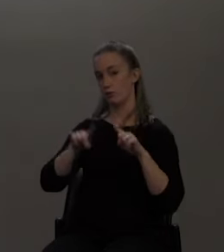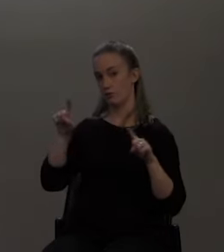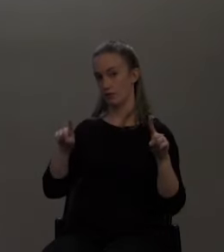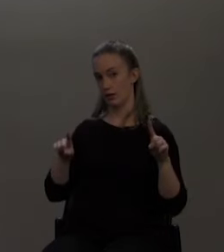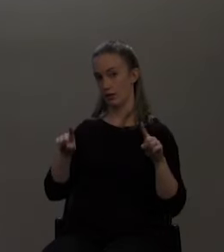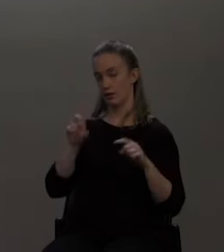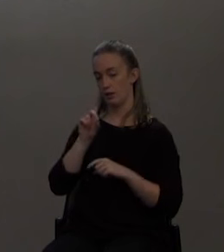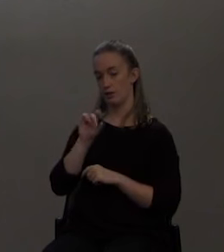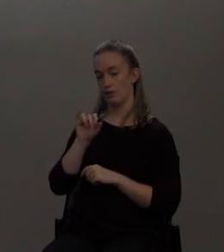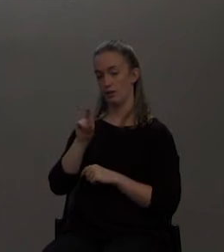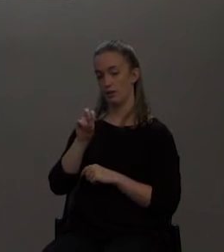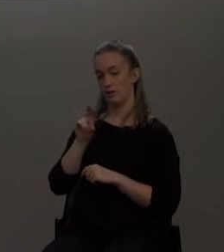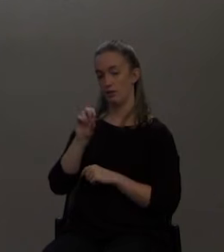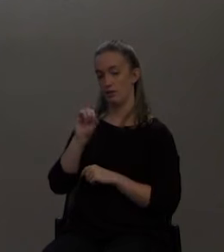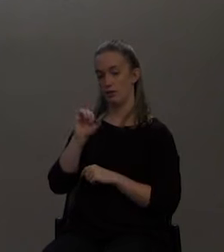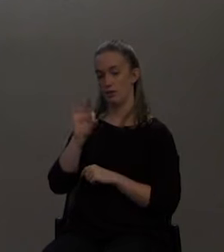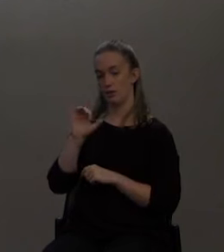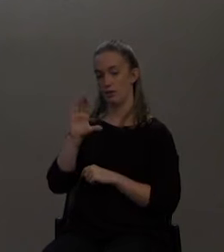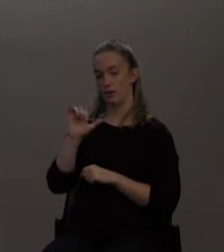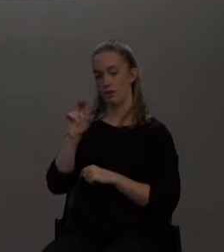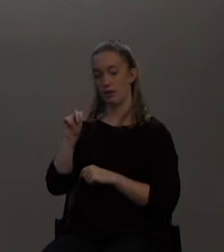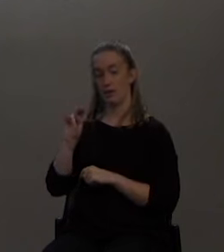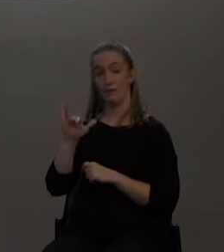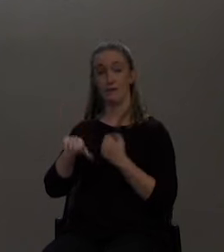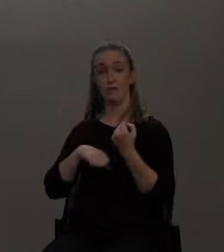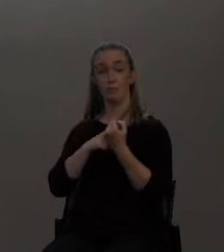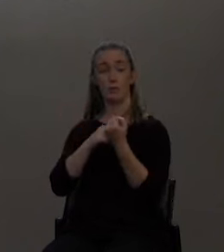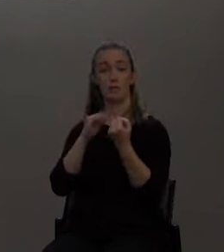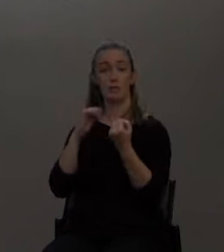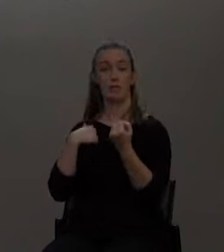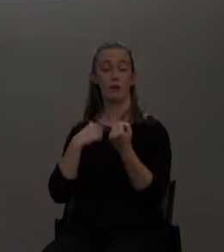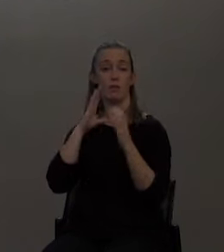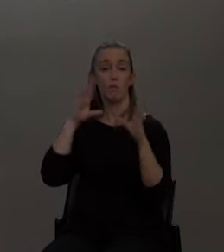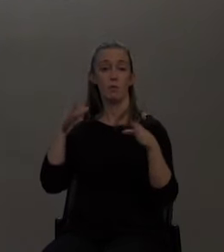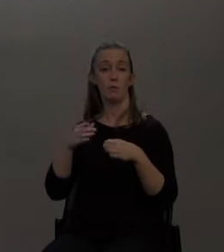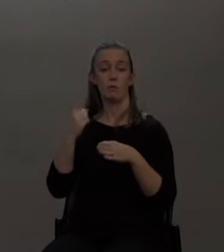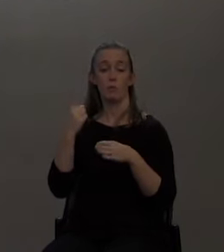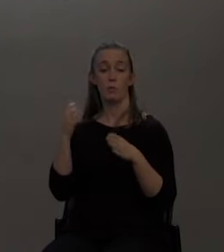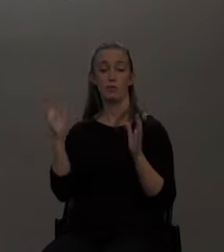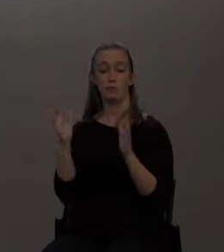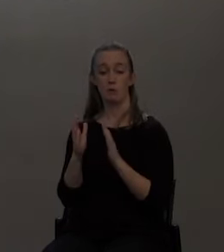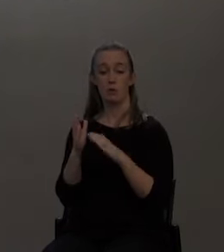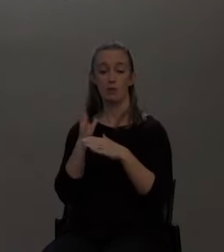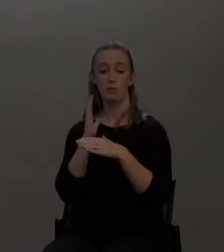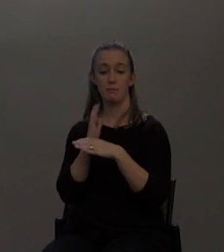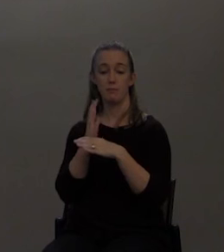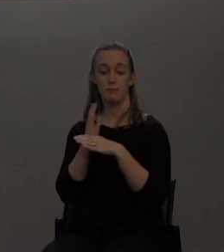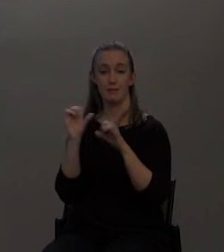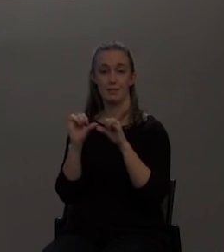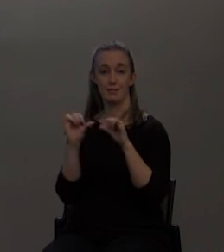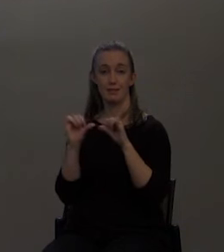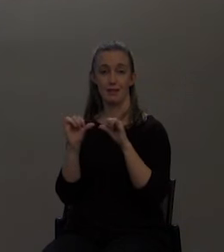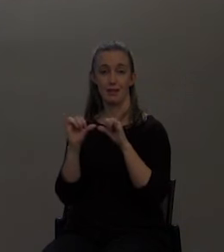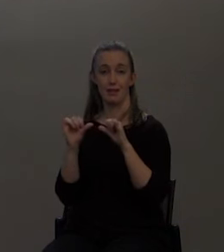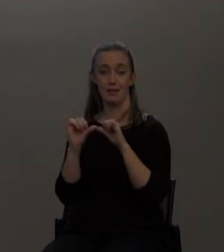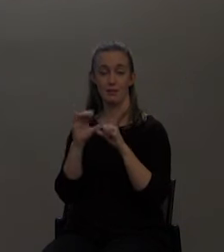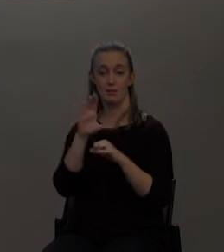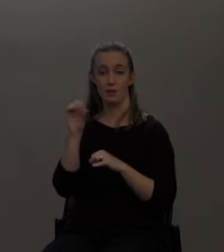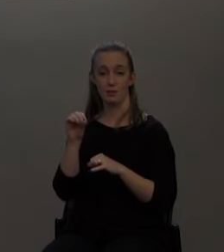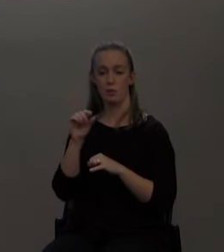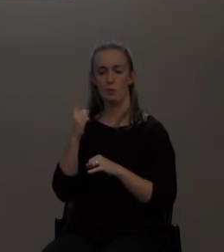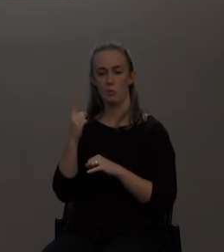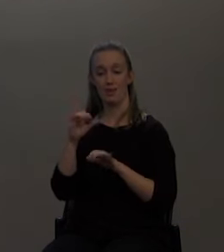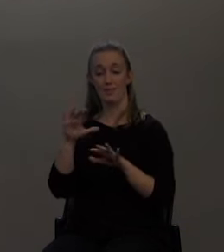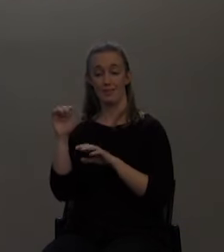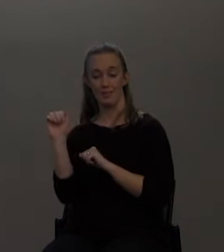frankly supports the idea of if we focus on the small, mid-sized company, one person leaving will not have as profound effect on our